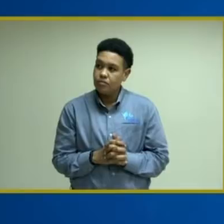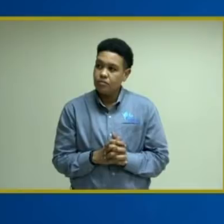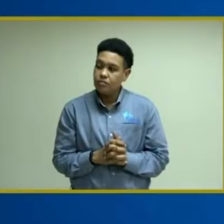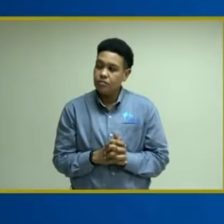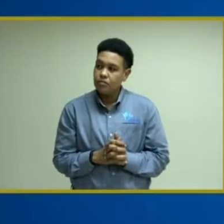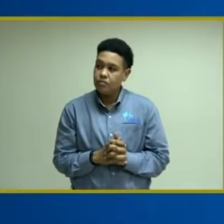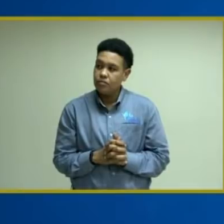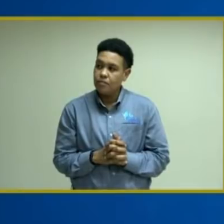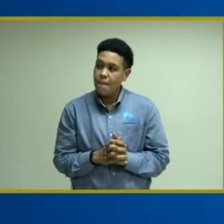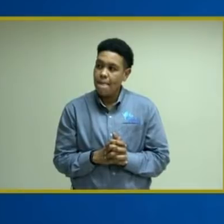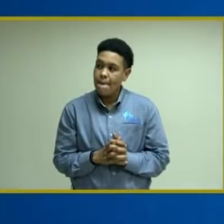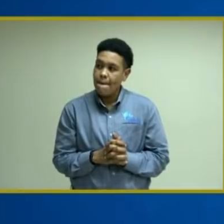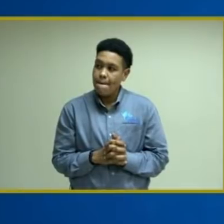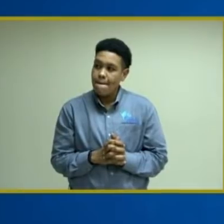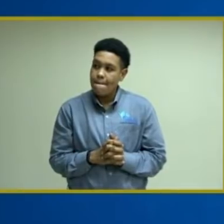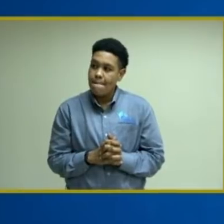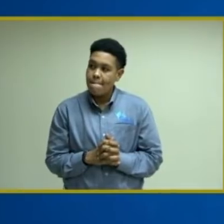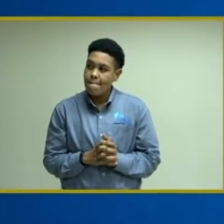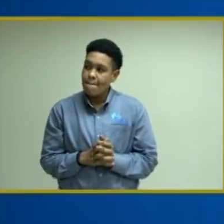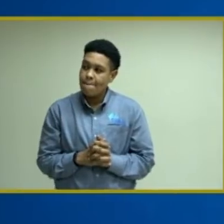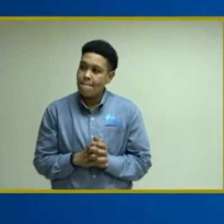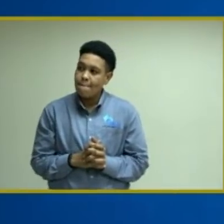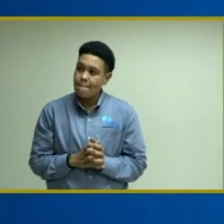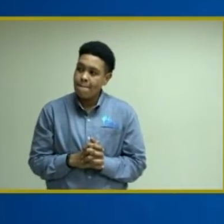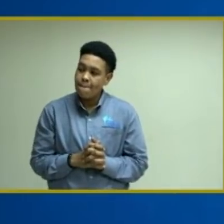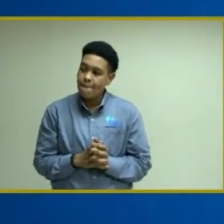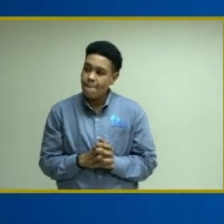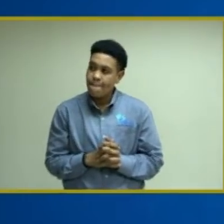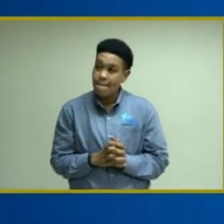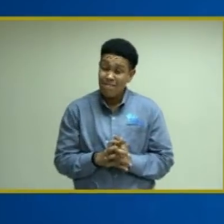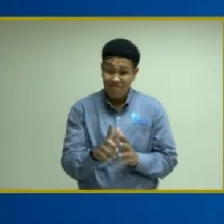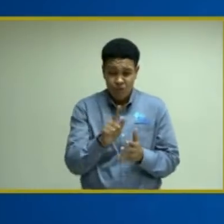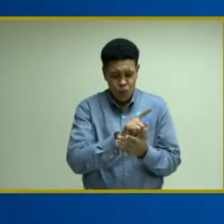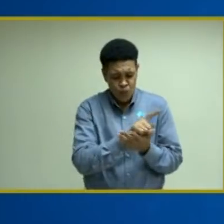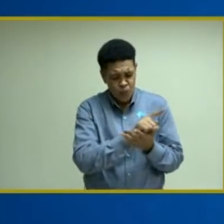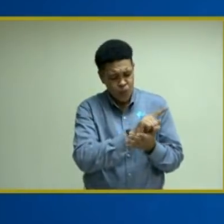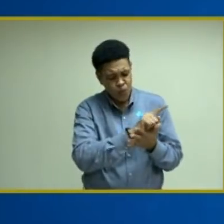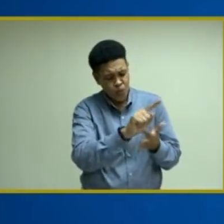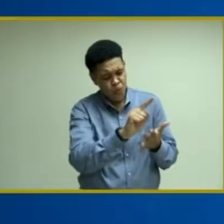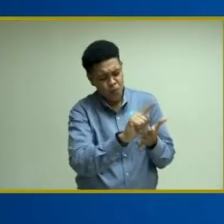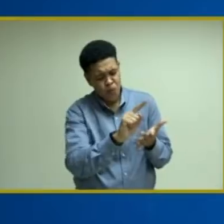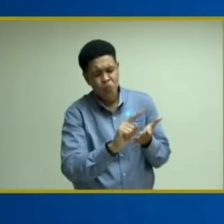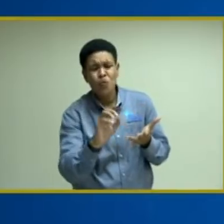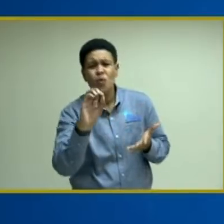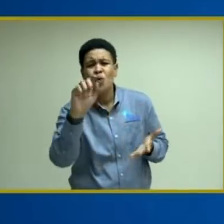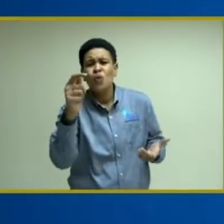So in terms of what we've been doing over the last couple of weeks for October,